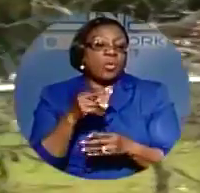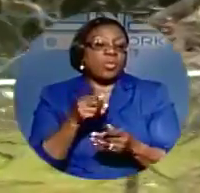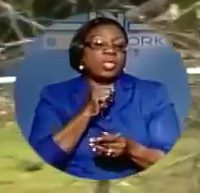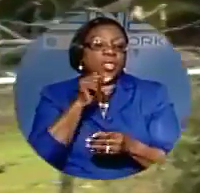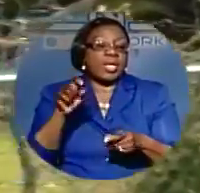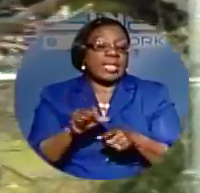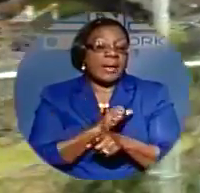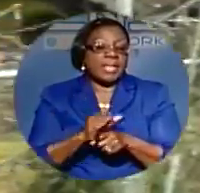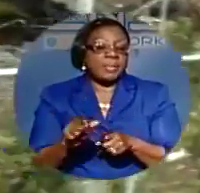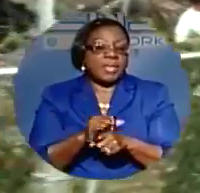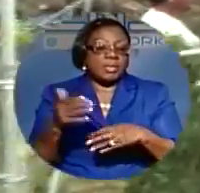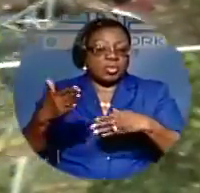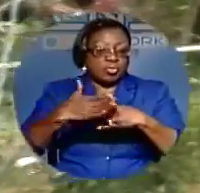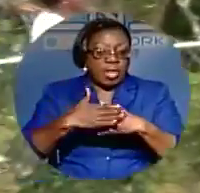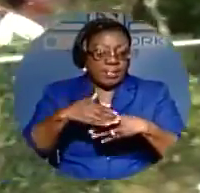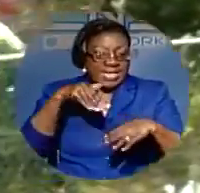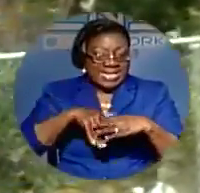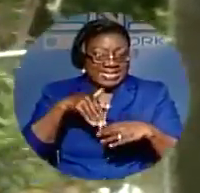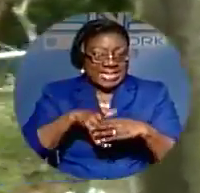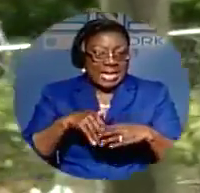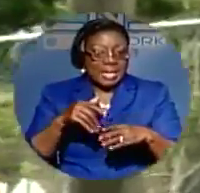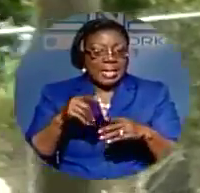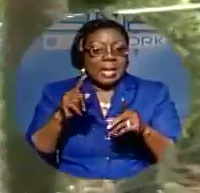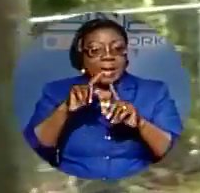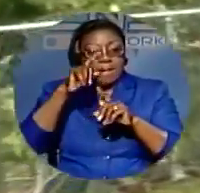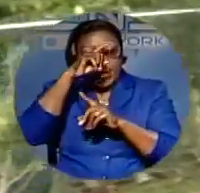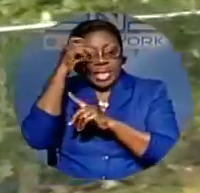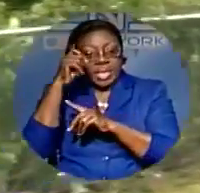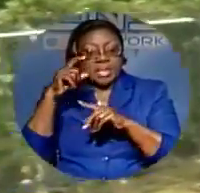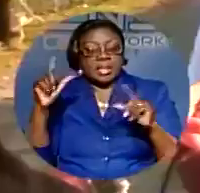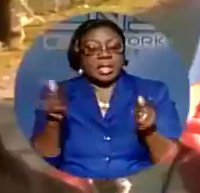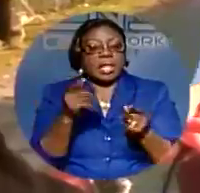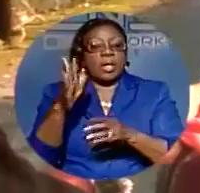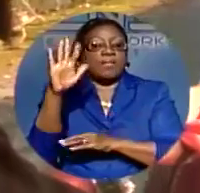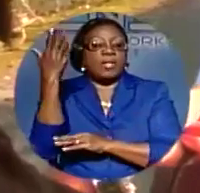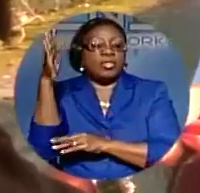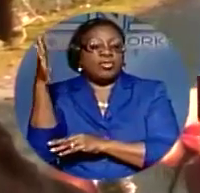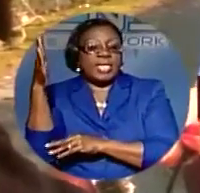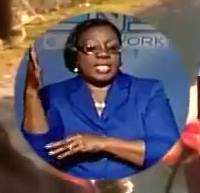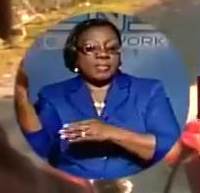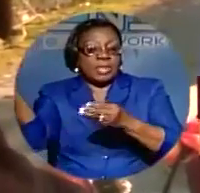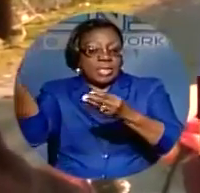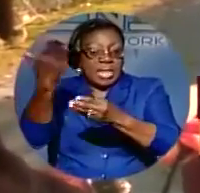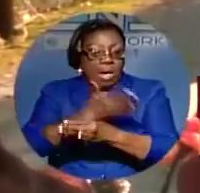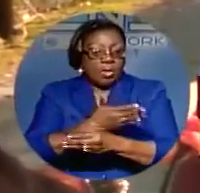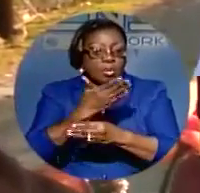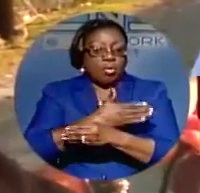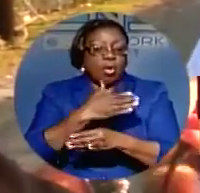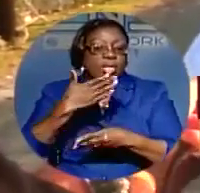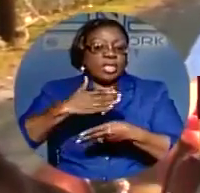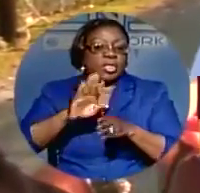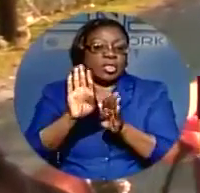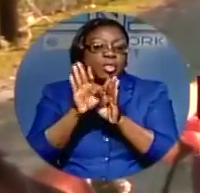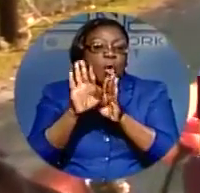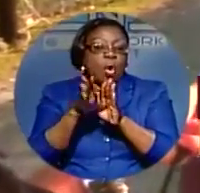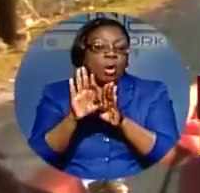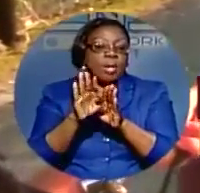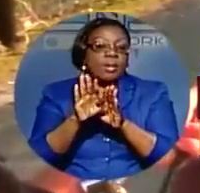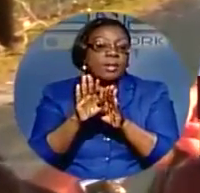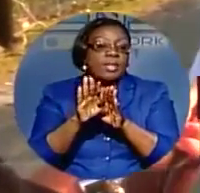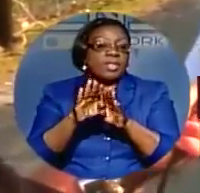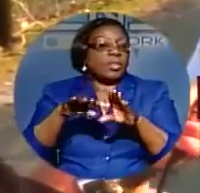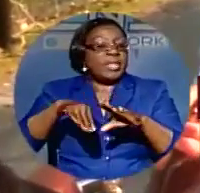trapped inside because of downed trees. About an hour ago and came out, I couldn't get out. All the trees across the